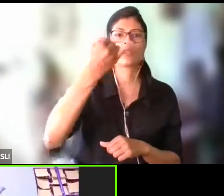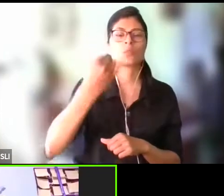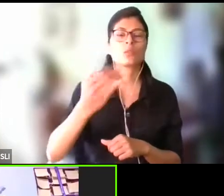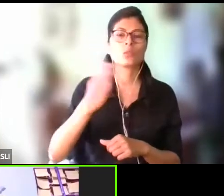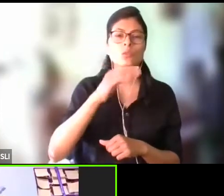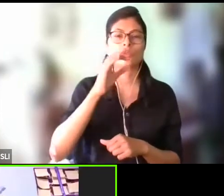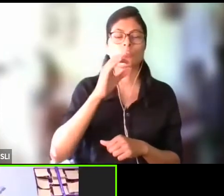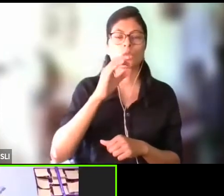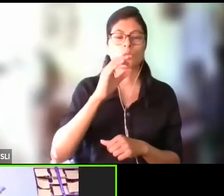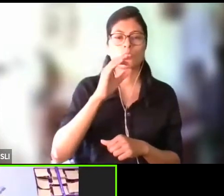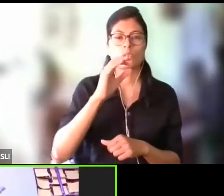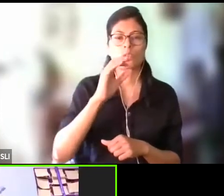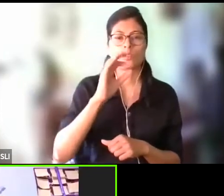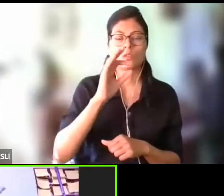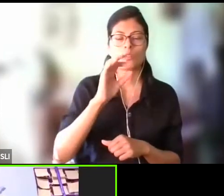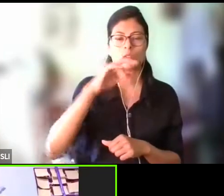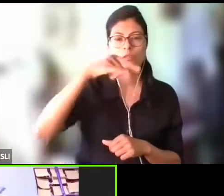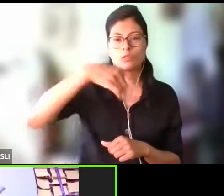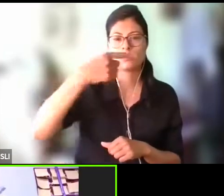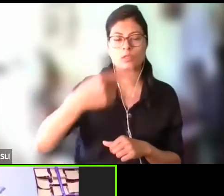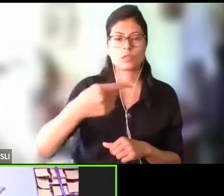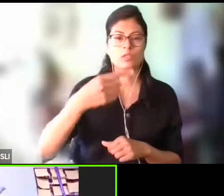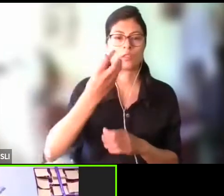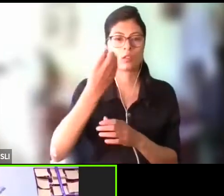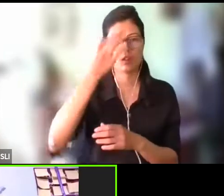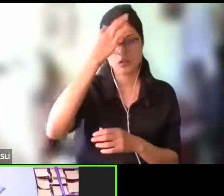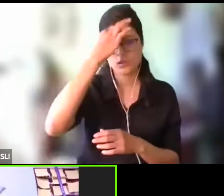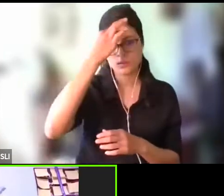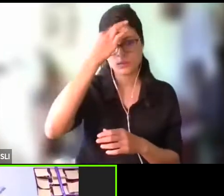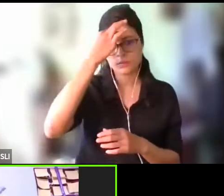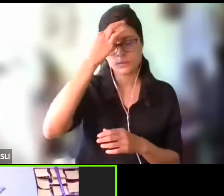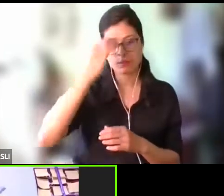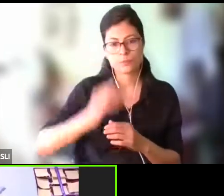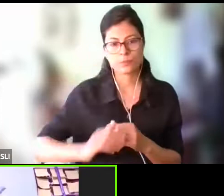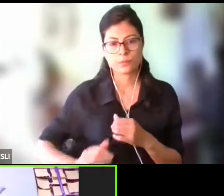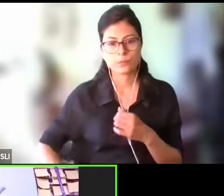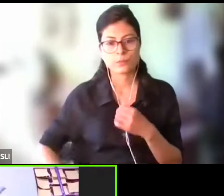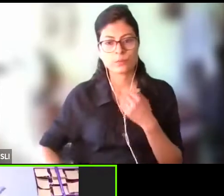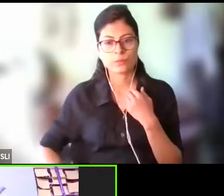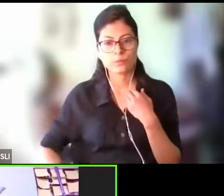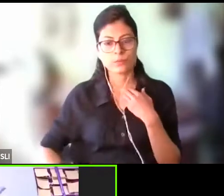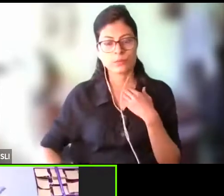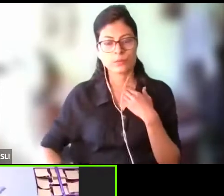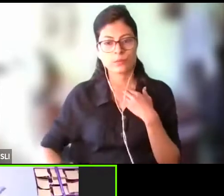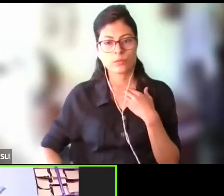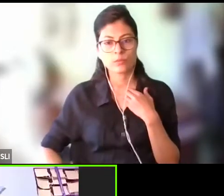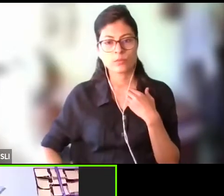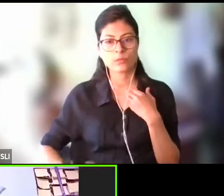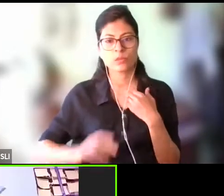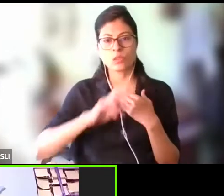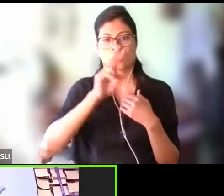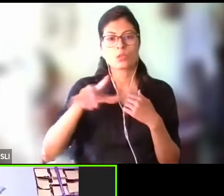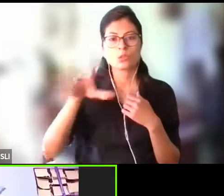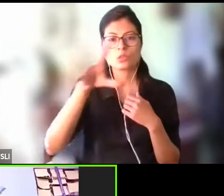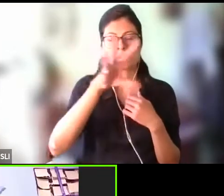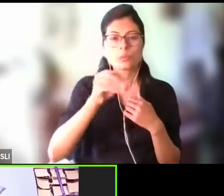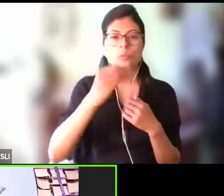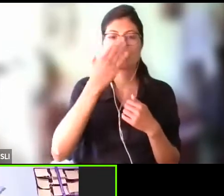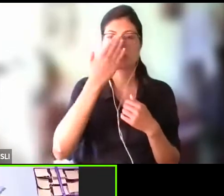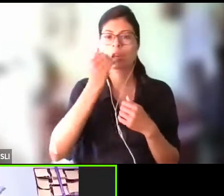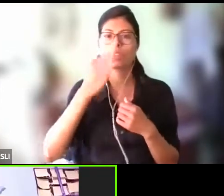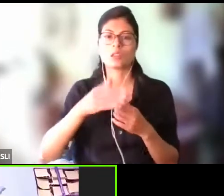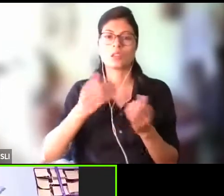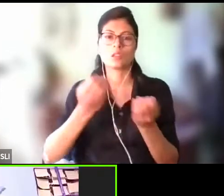live with friends, and they became vulnerable to rape. They became vulnerable to